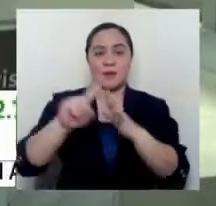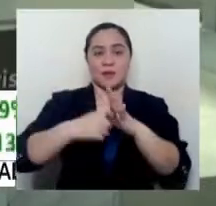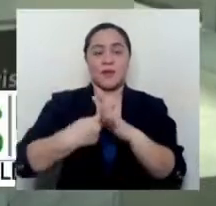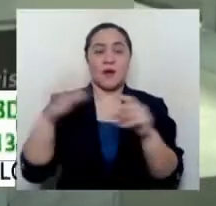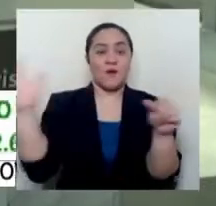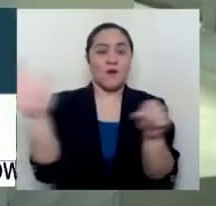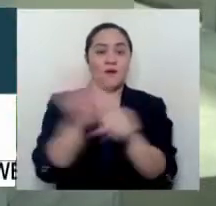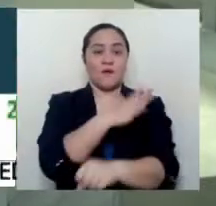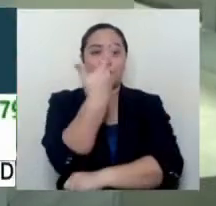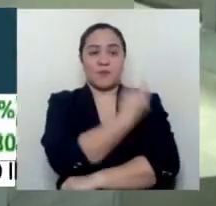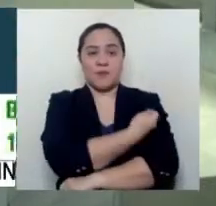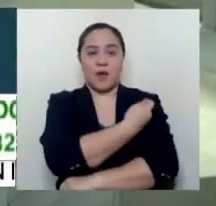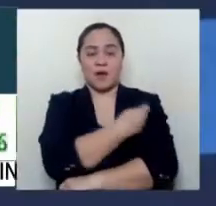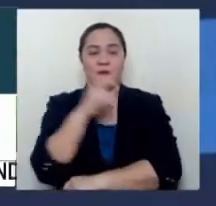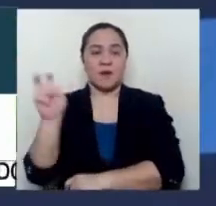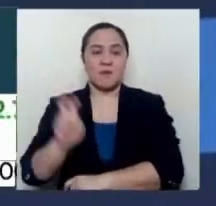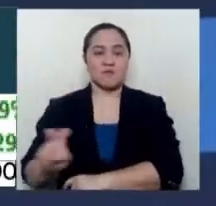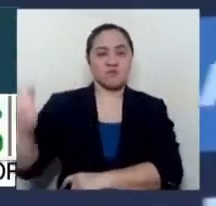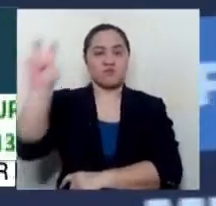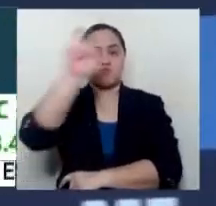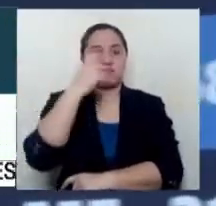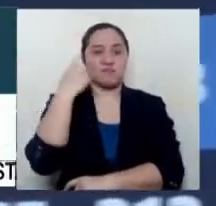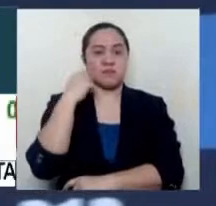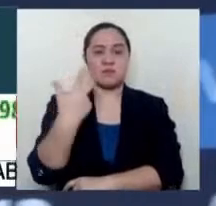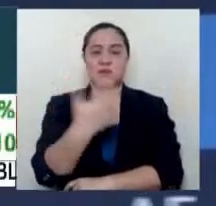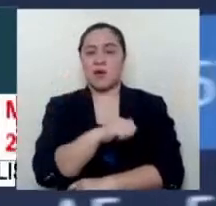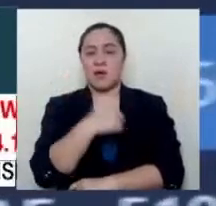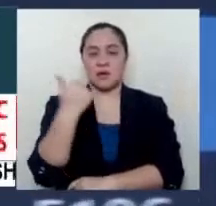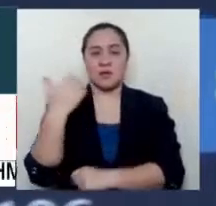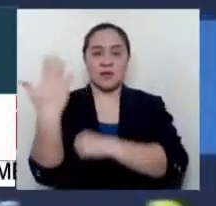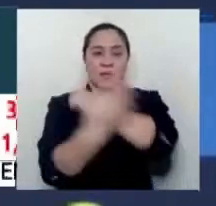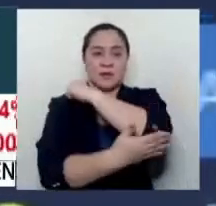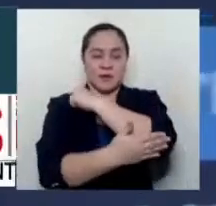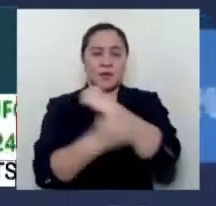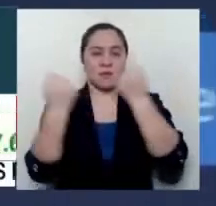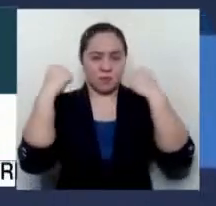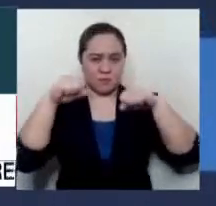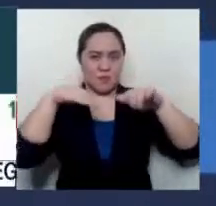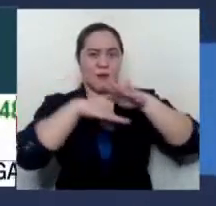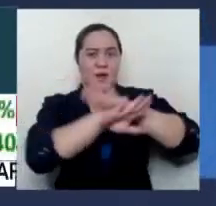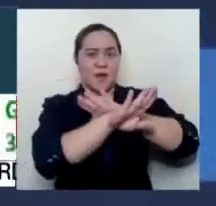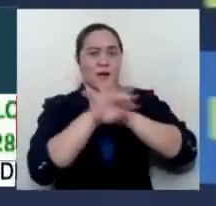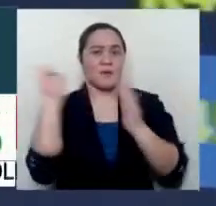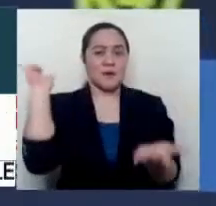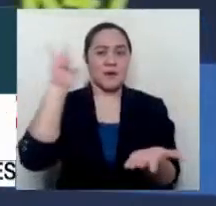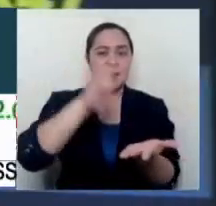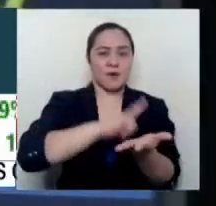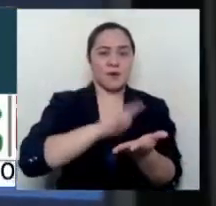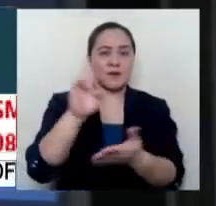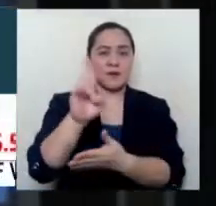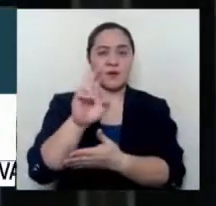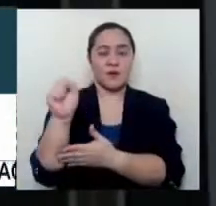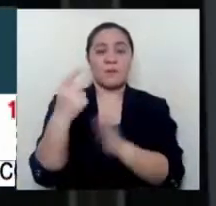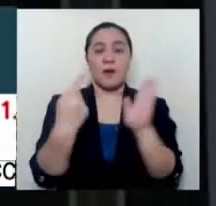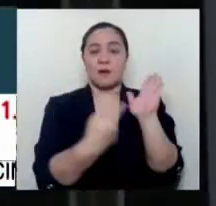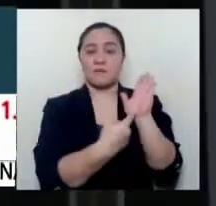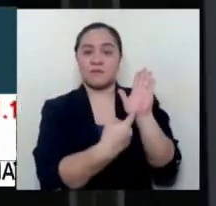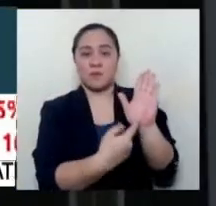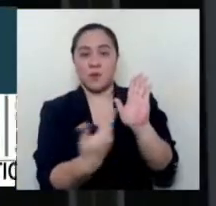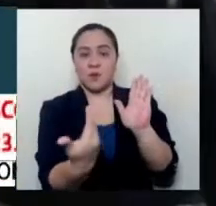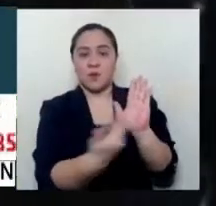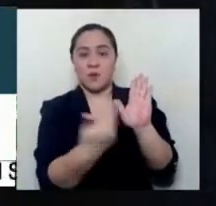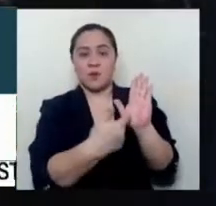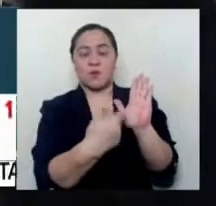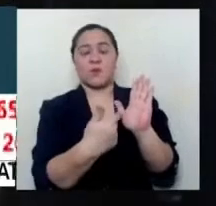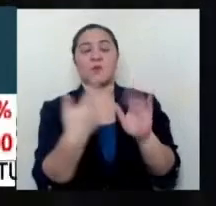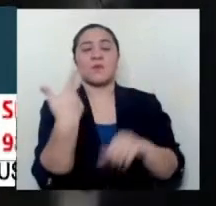vaccinated visitors from 30 countries will be allowed to enter the U.S. They must, however, present proof of vaccination and a recent